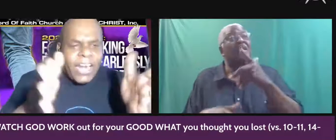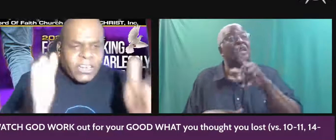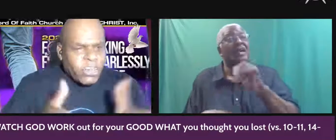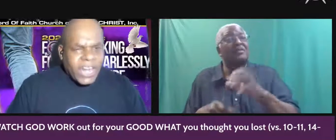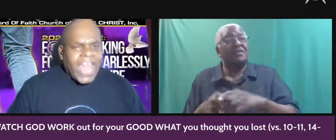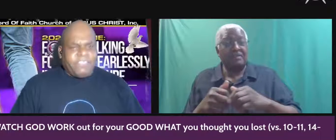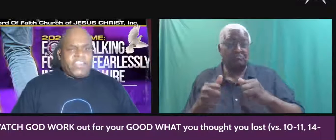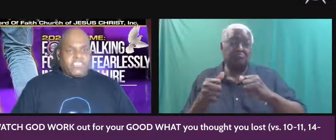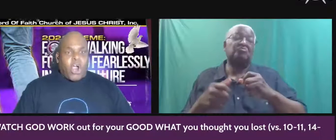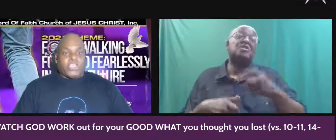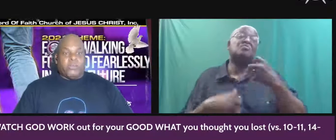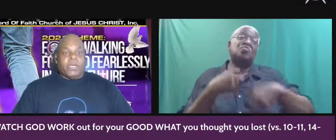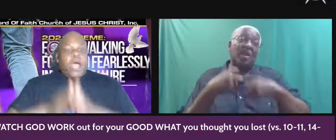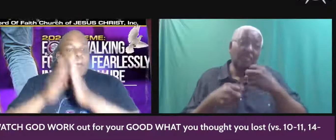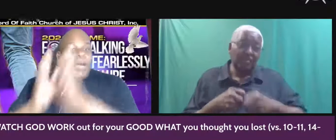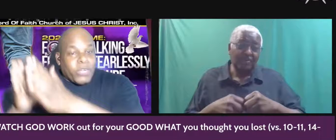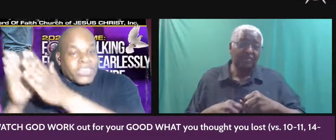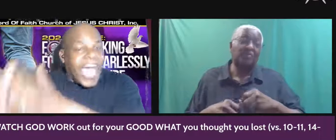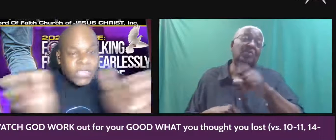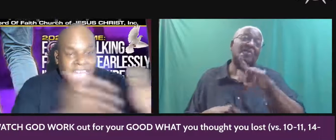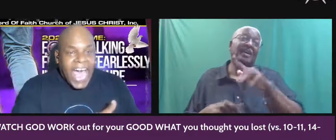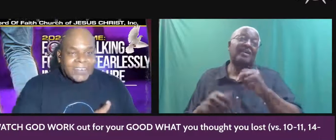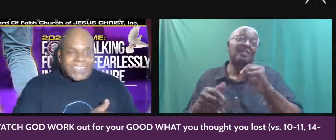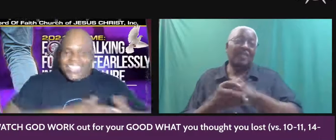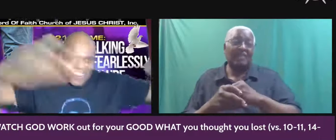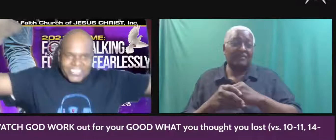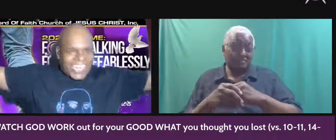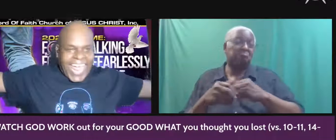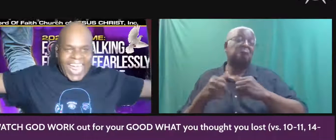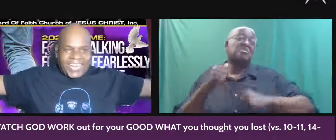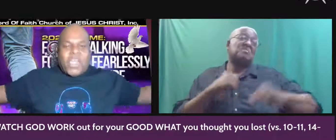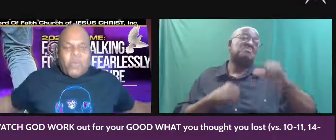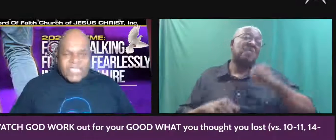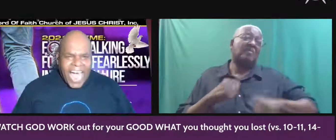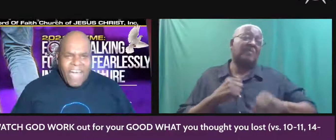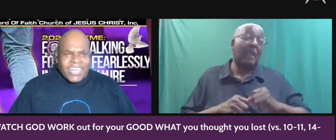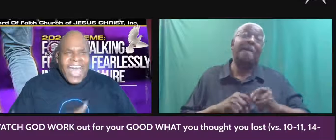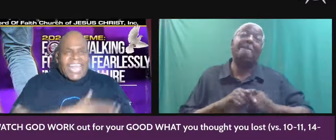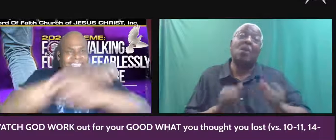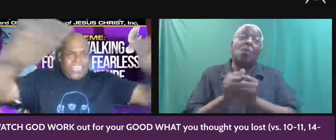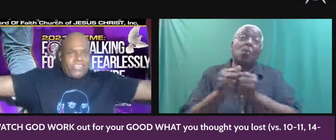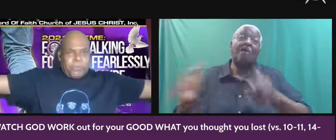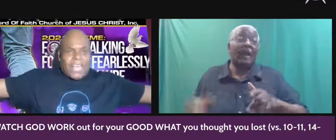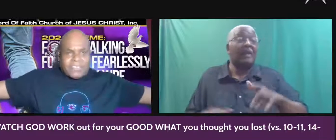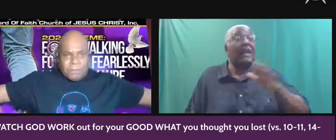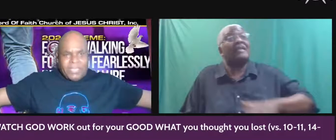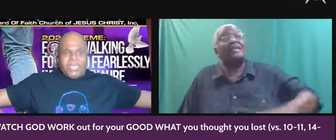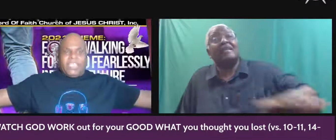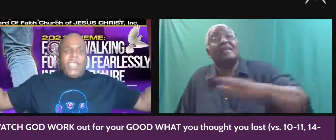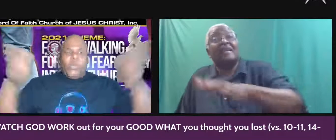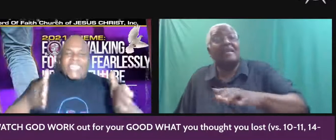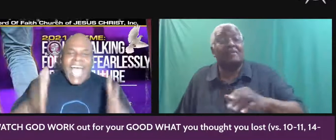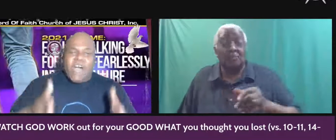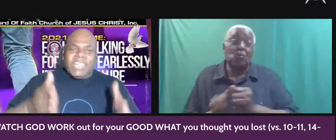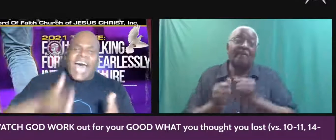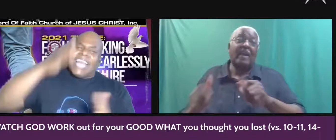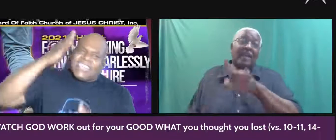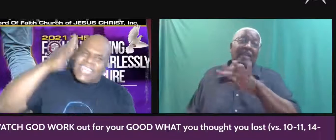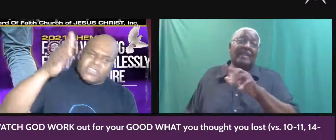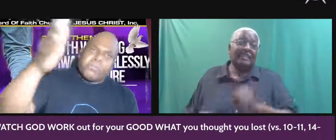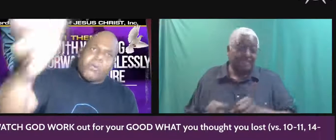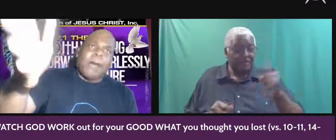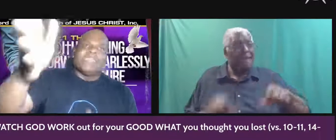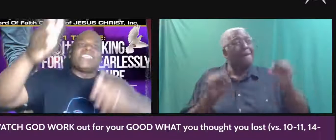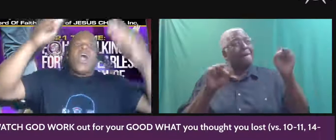With Lot in your life, there's argument. But without Lot, there's land. Without Lot, there's possibility. Without